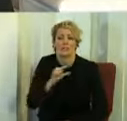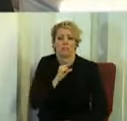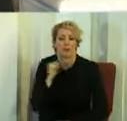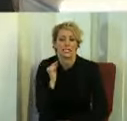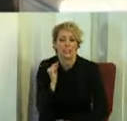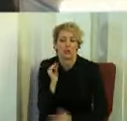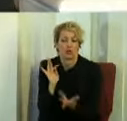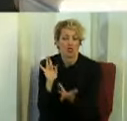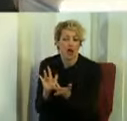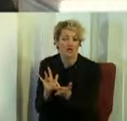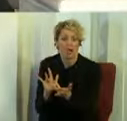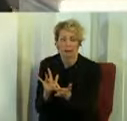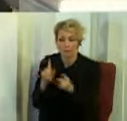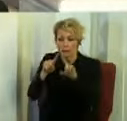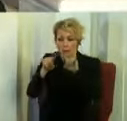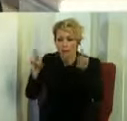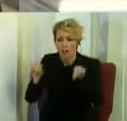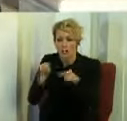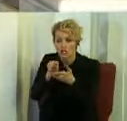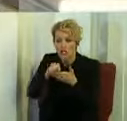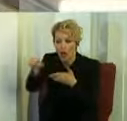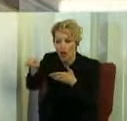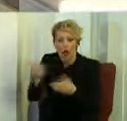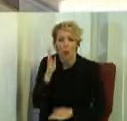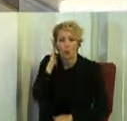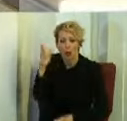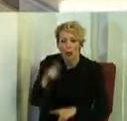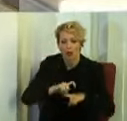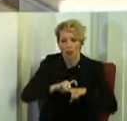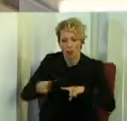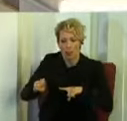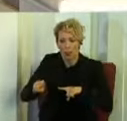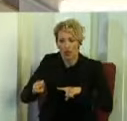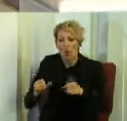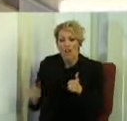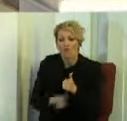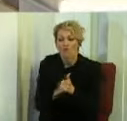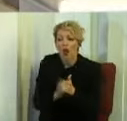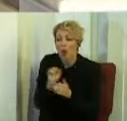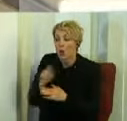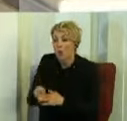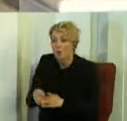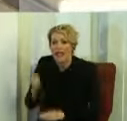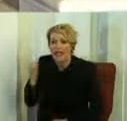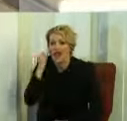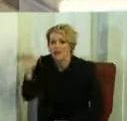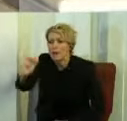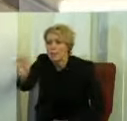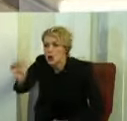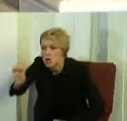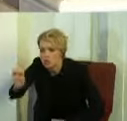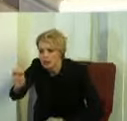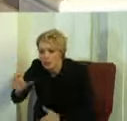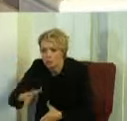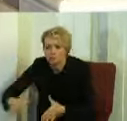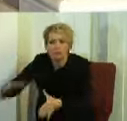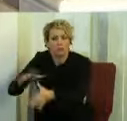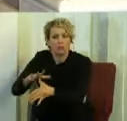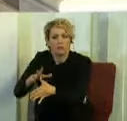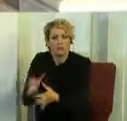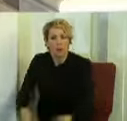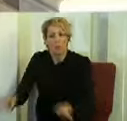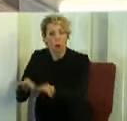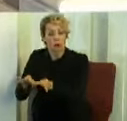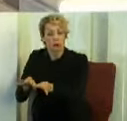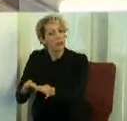staff to call, and we'll follow up with you as quickly as possible. Of course, if you're in need of emergency pastoral care today, please know that you